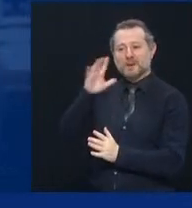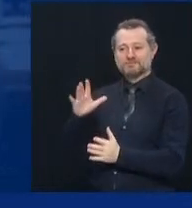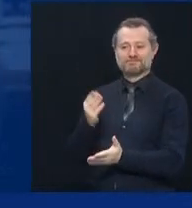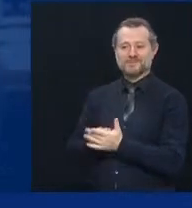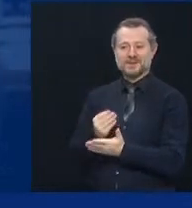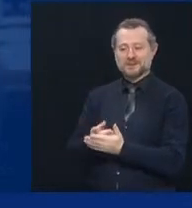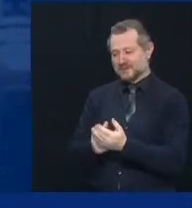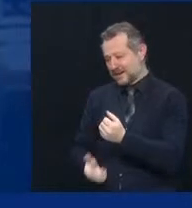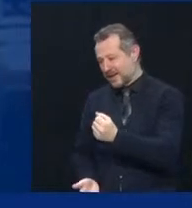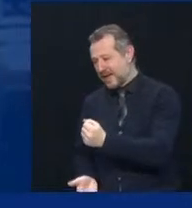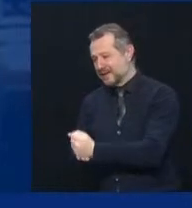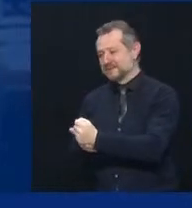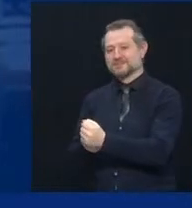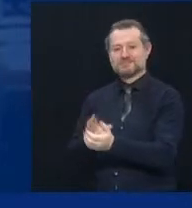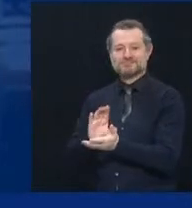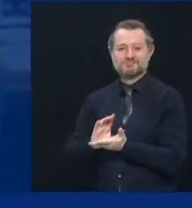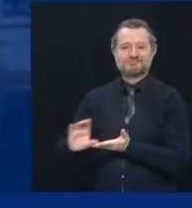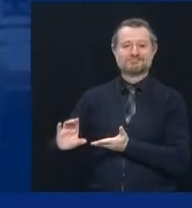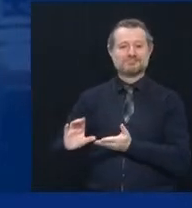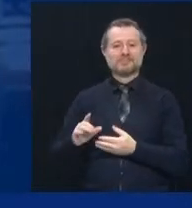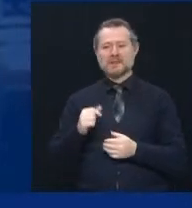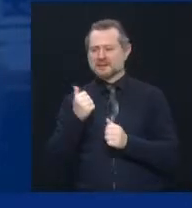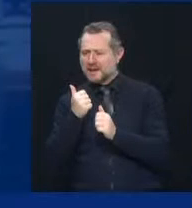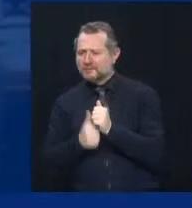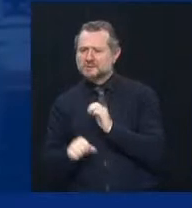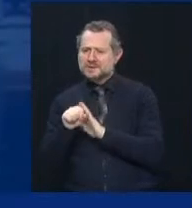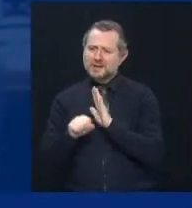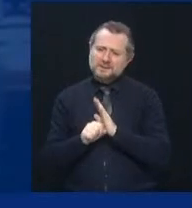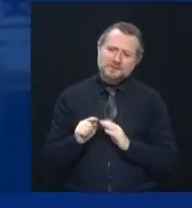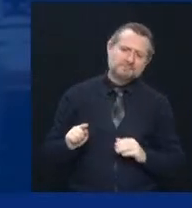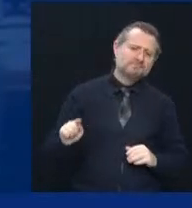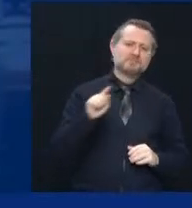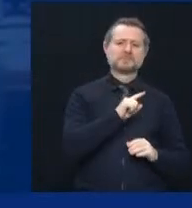Every state has paid a dear cost of COVID.